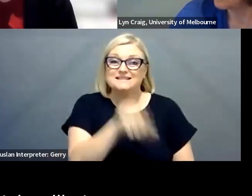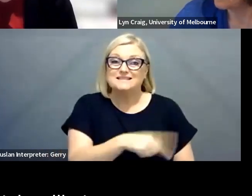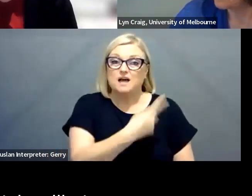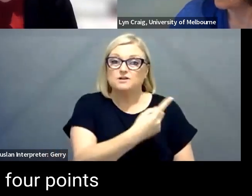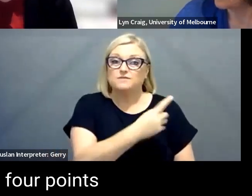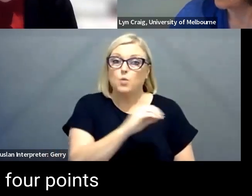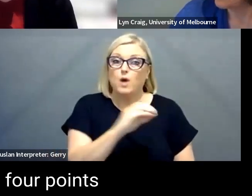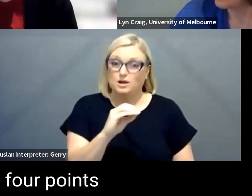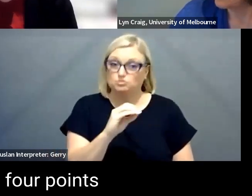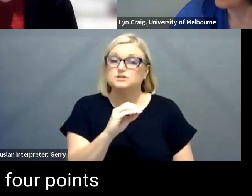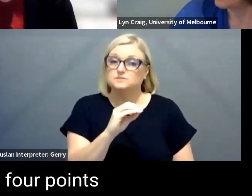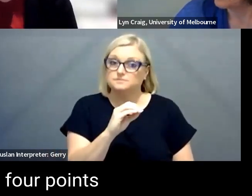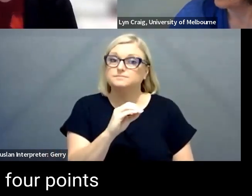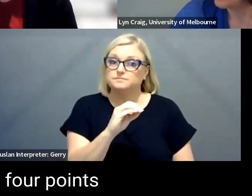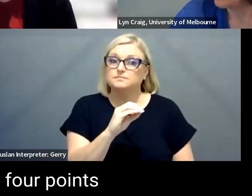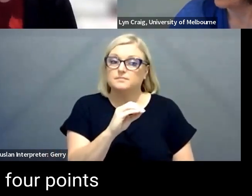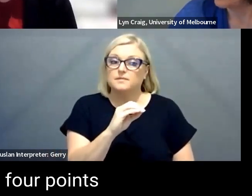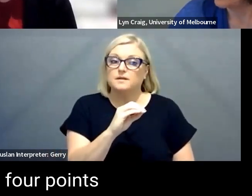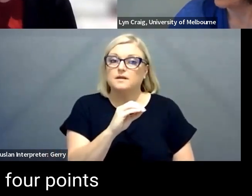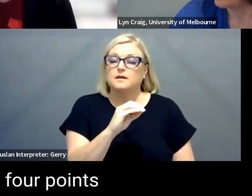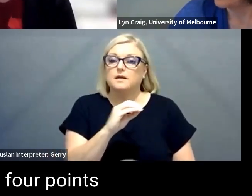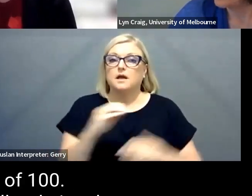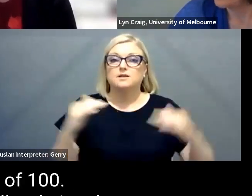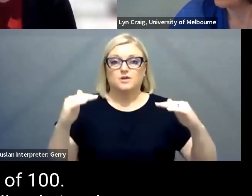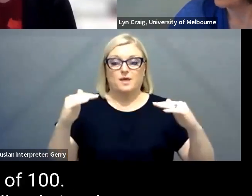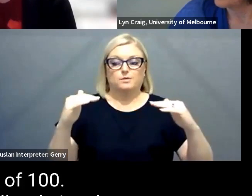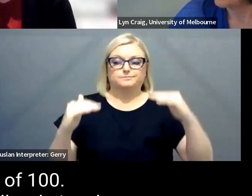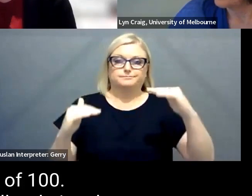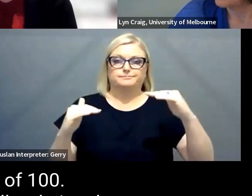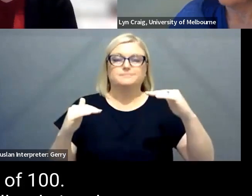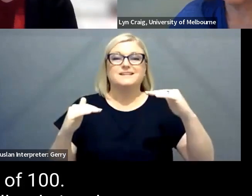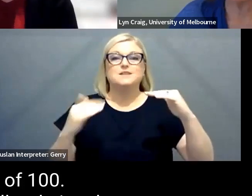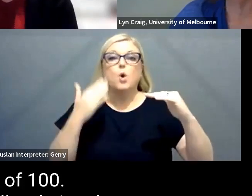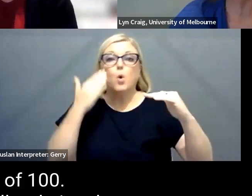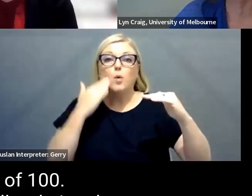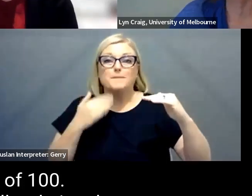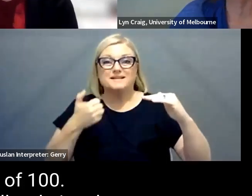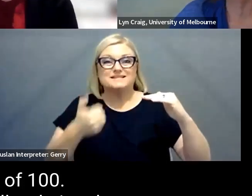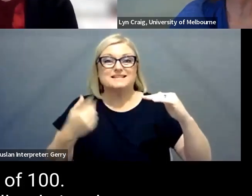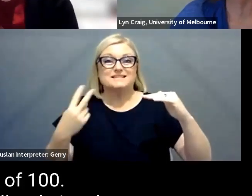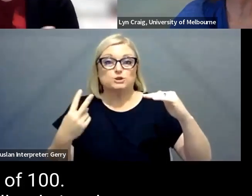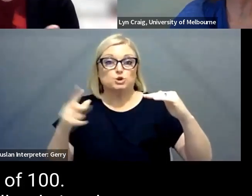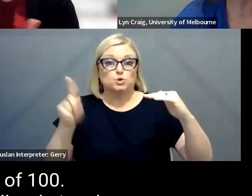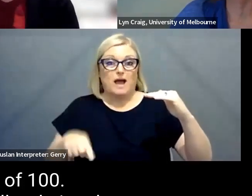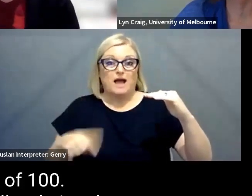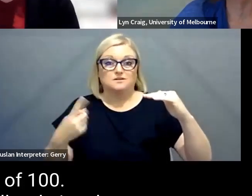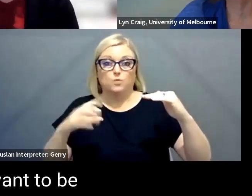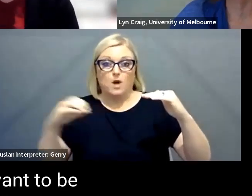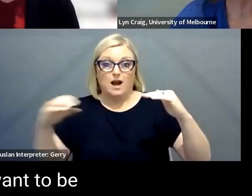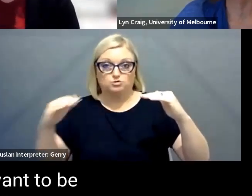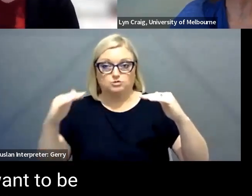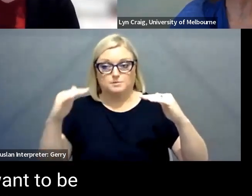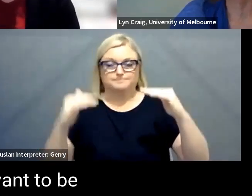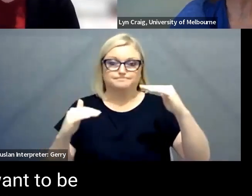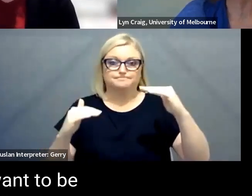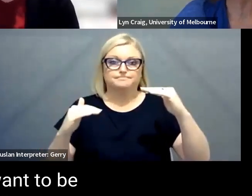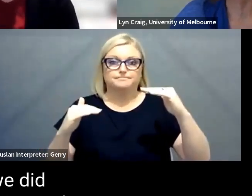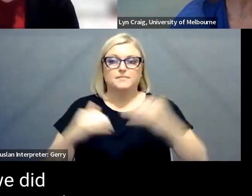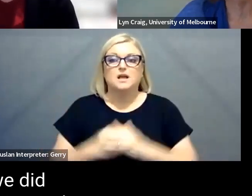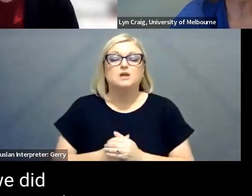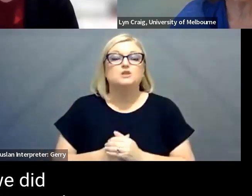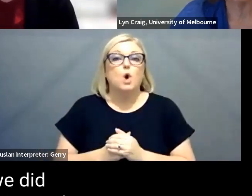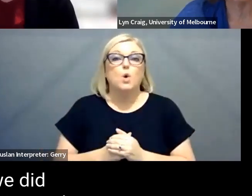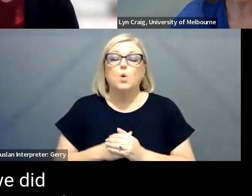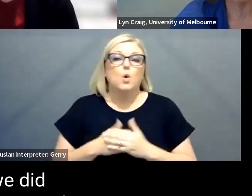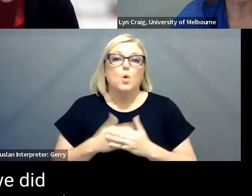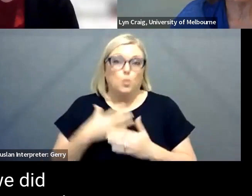financial wellbeing, and that was 4 points higher than women at 62 out of 100. And while ideally, obviously, we don't want to be seeing any gap, what we